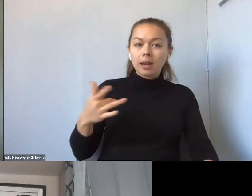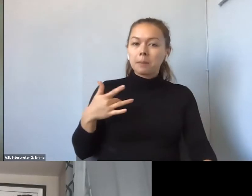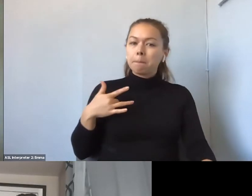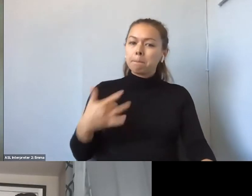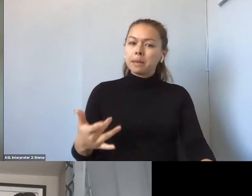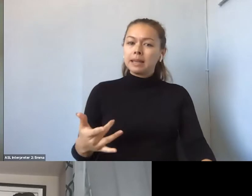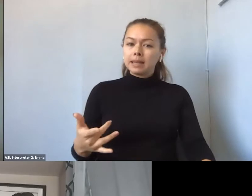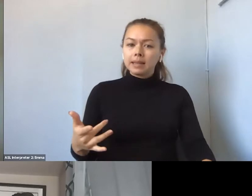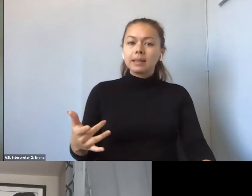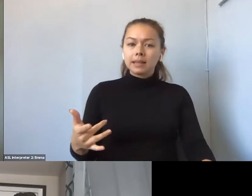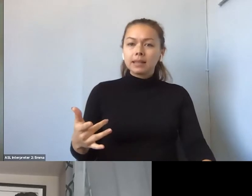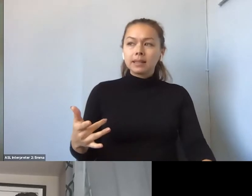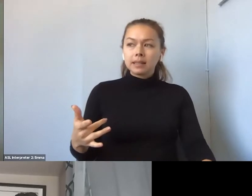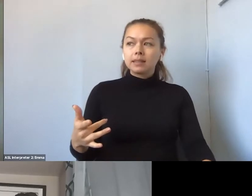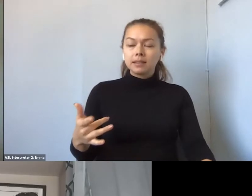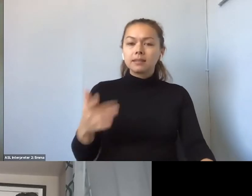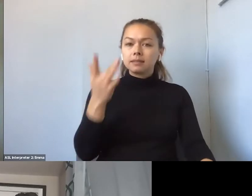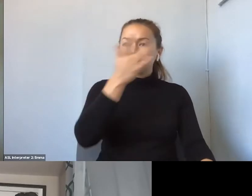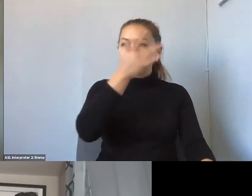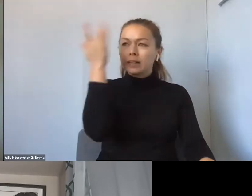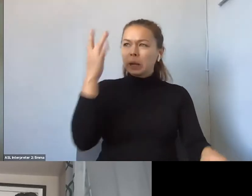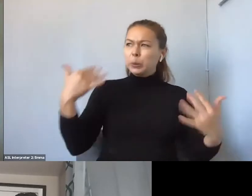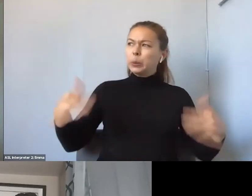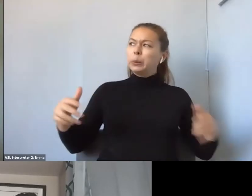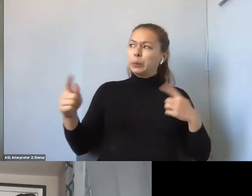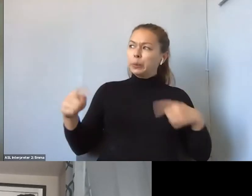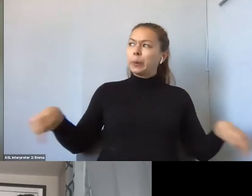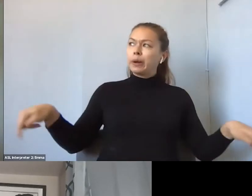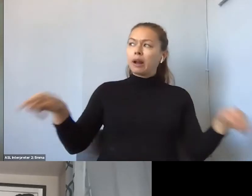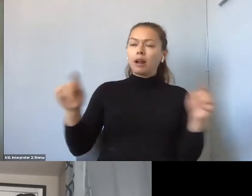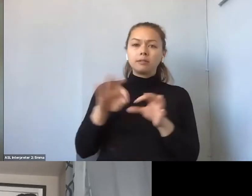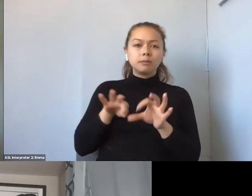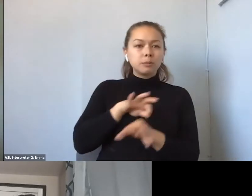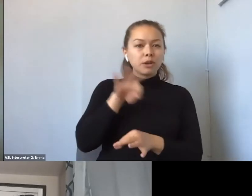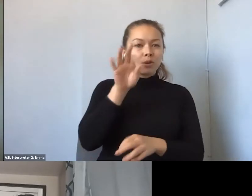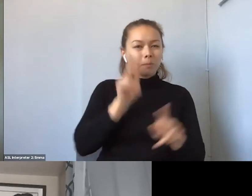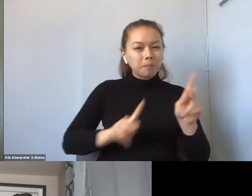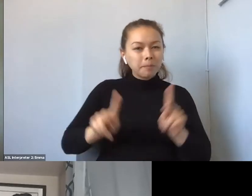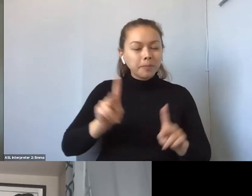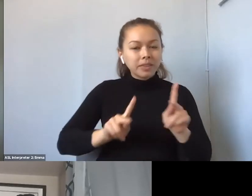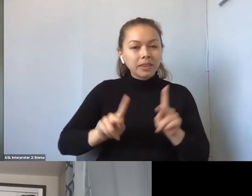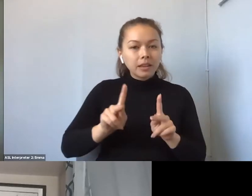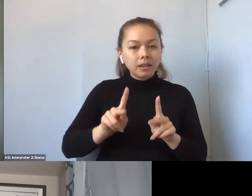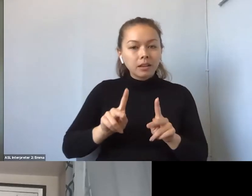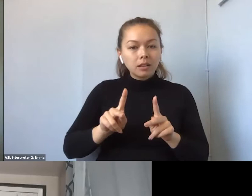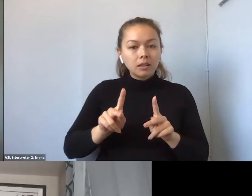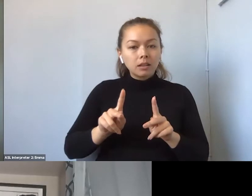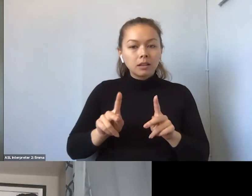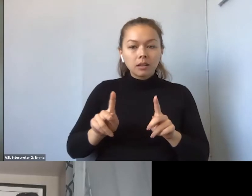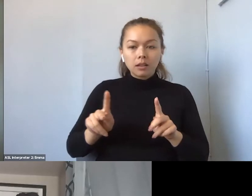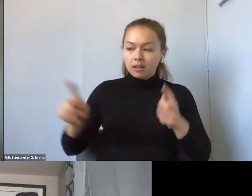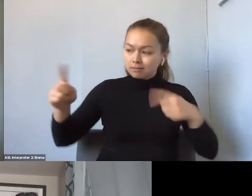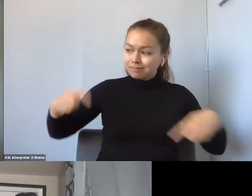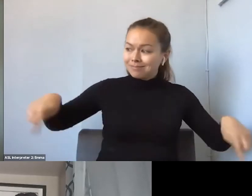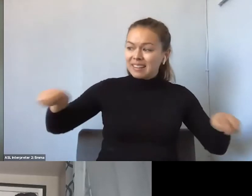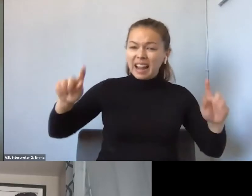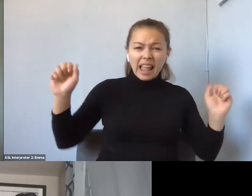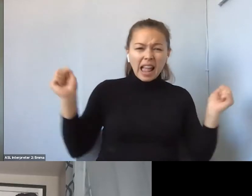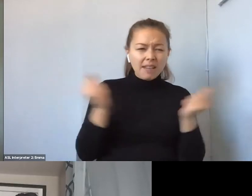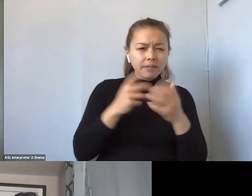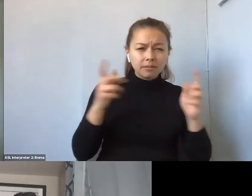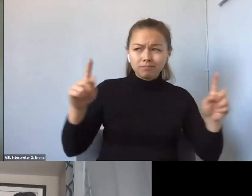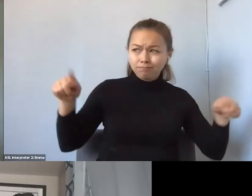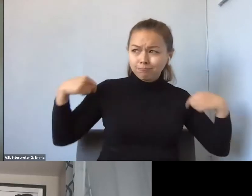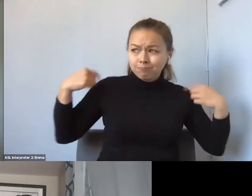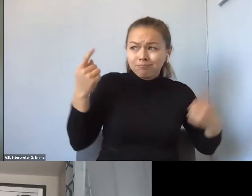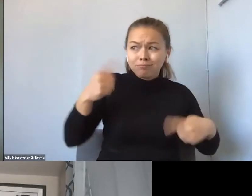of our existence and the existential meaning of everything that we experience. And so I'd like